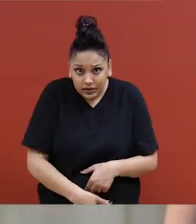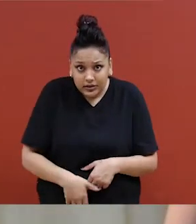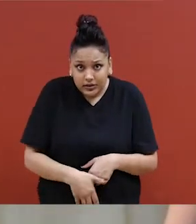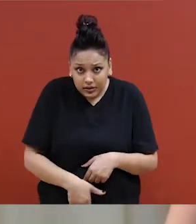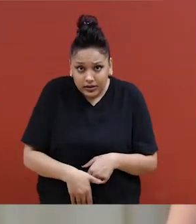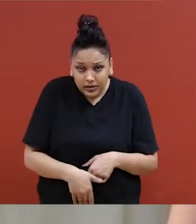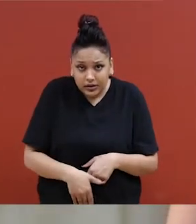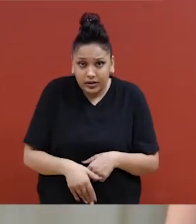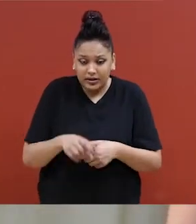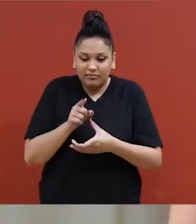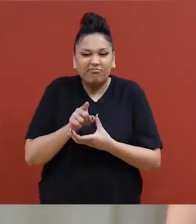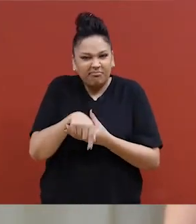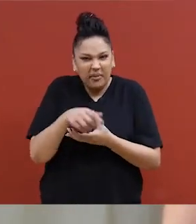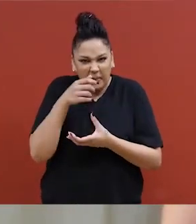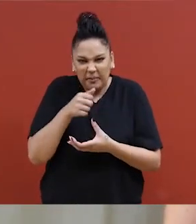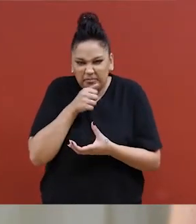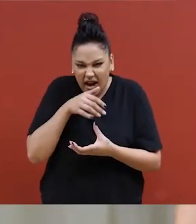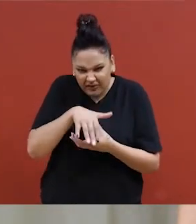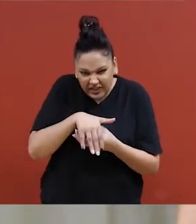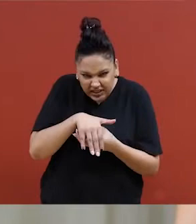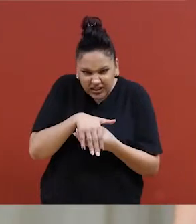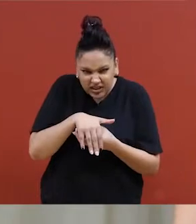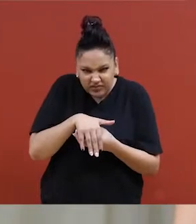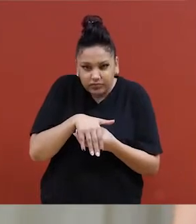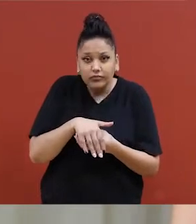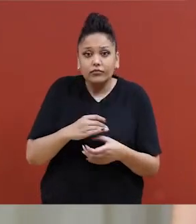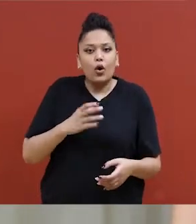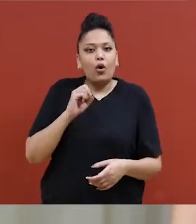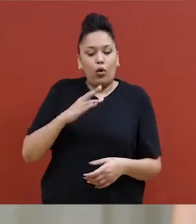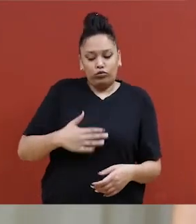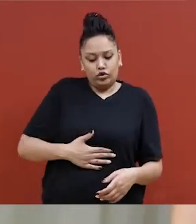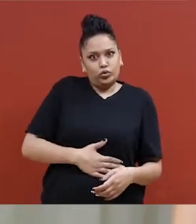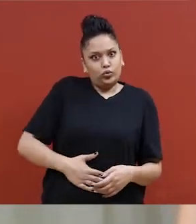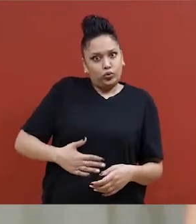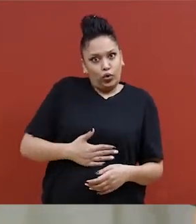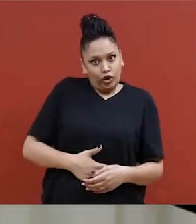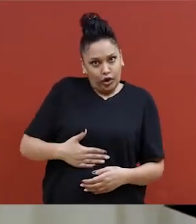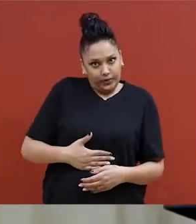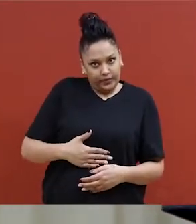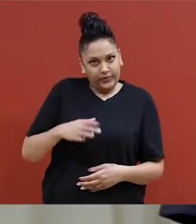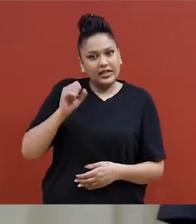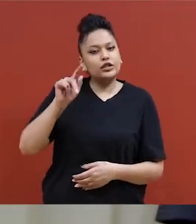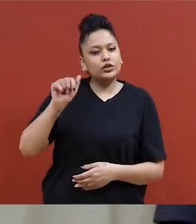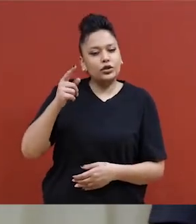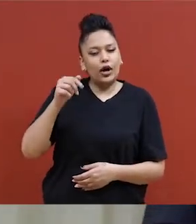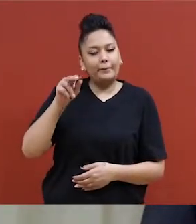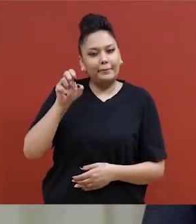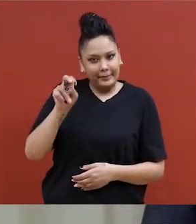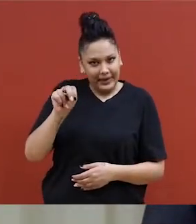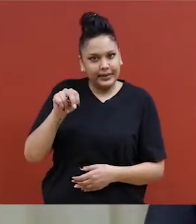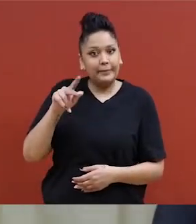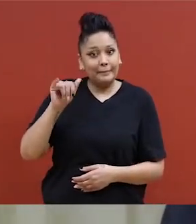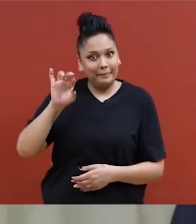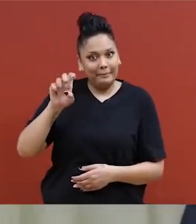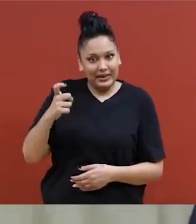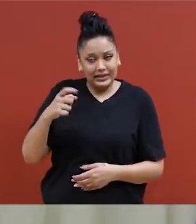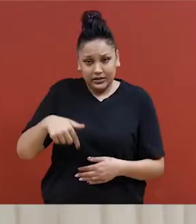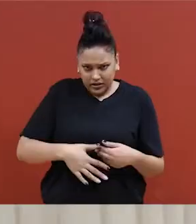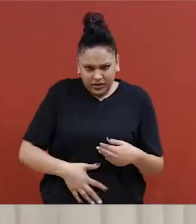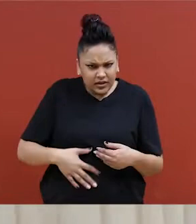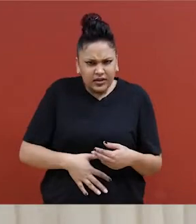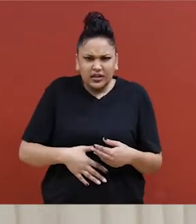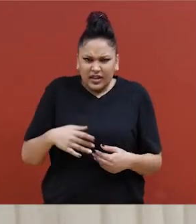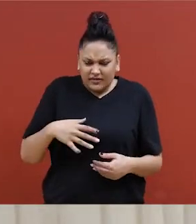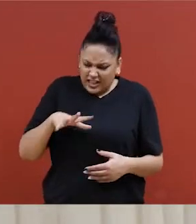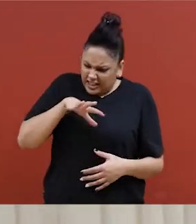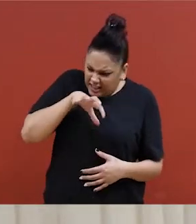the area of the belly button. So is the solar plexus. Those are the three areas that I can reach really easily right now.